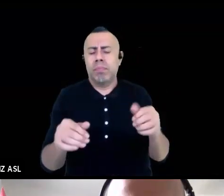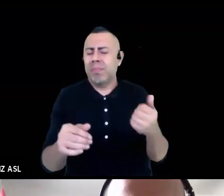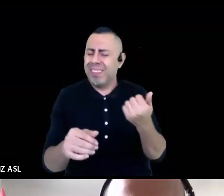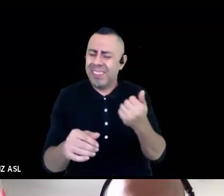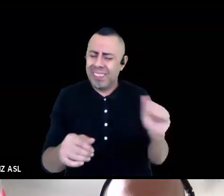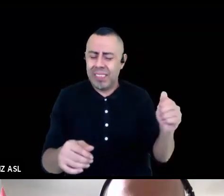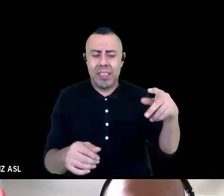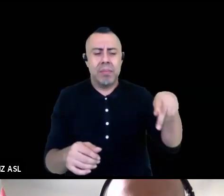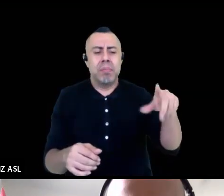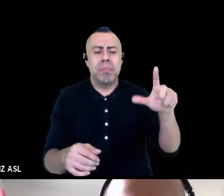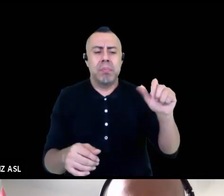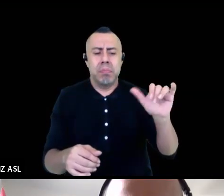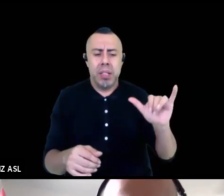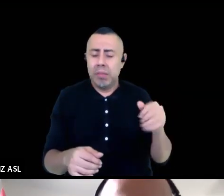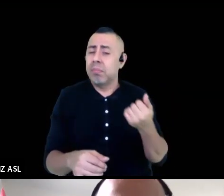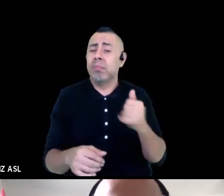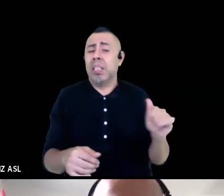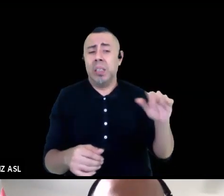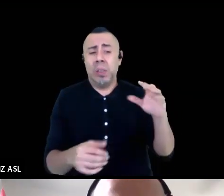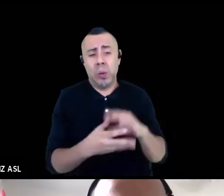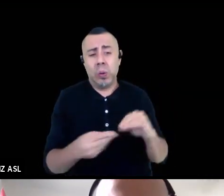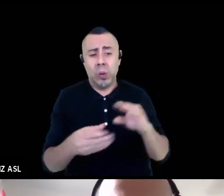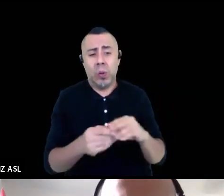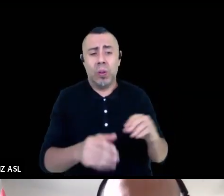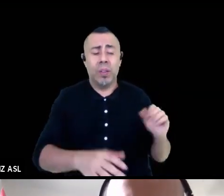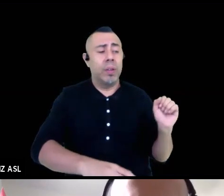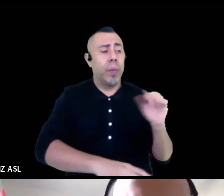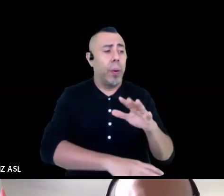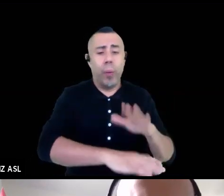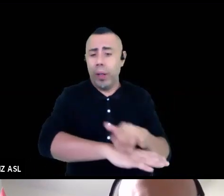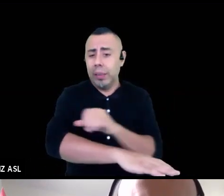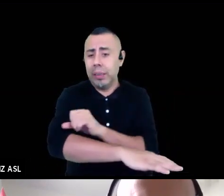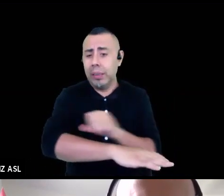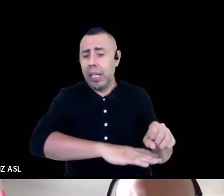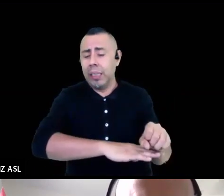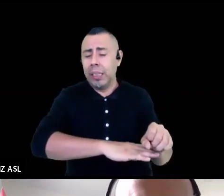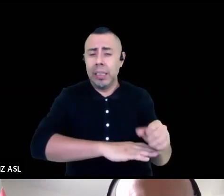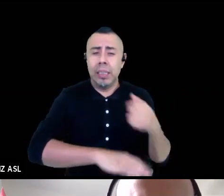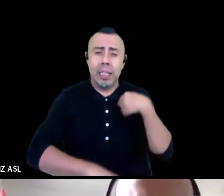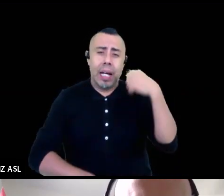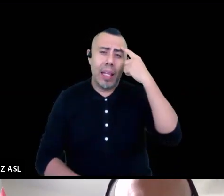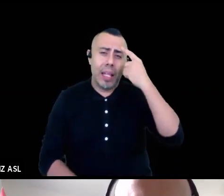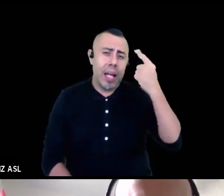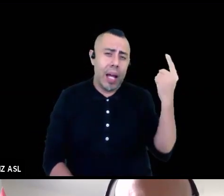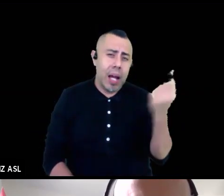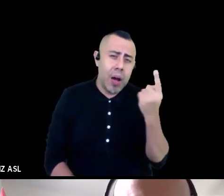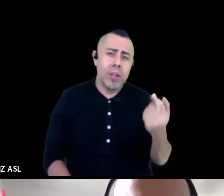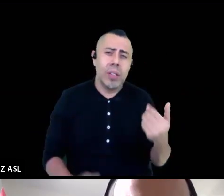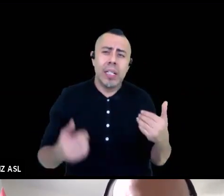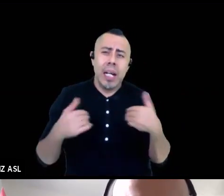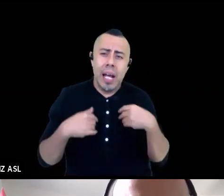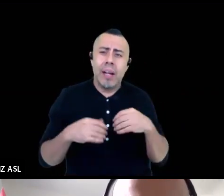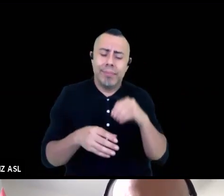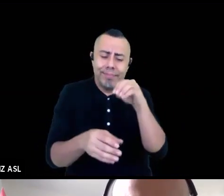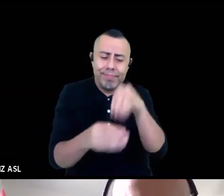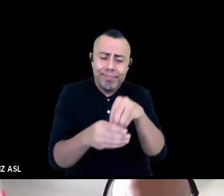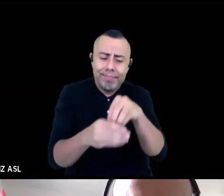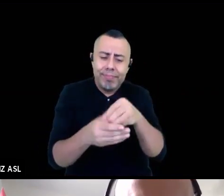any story we're putting on stage, I think there's always this piece of the ingredients